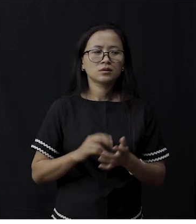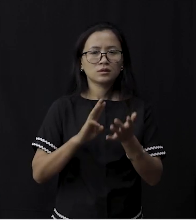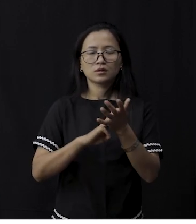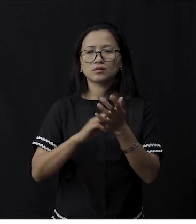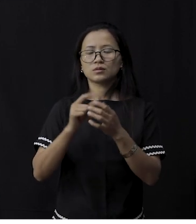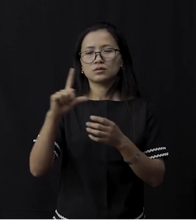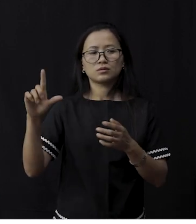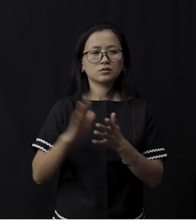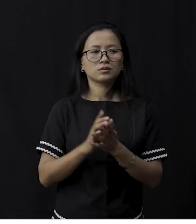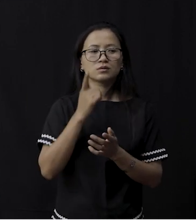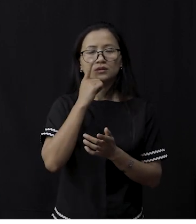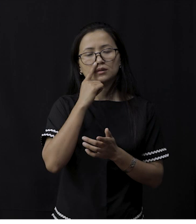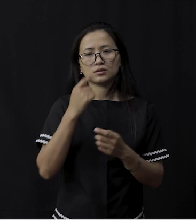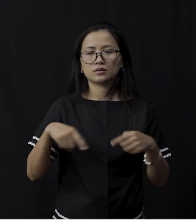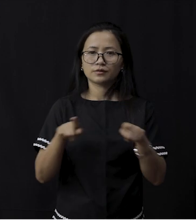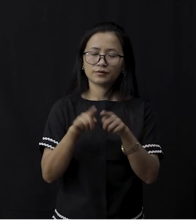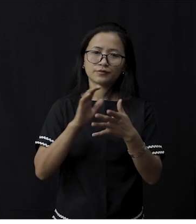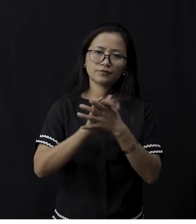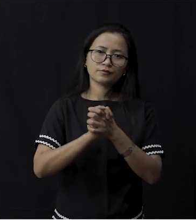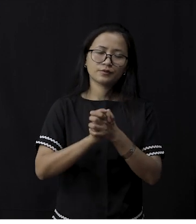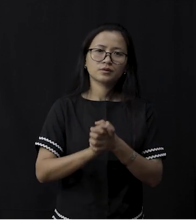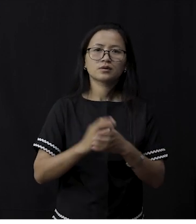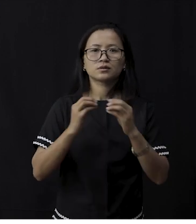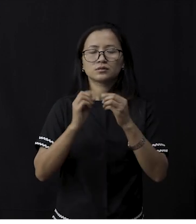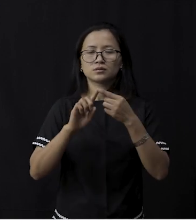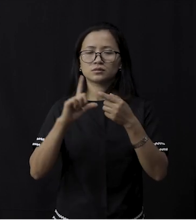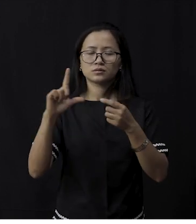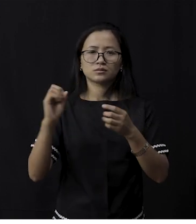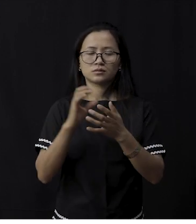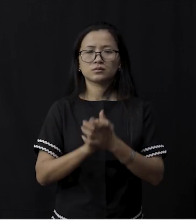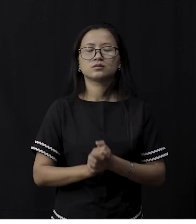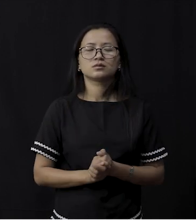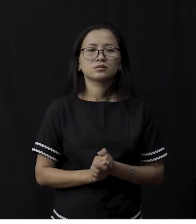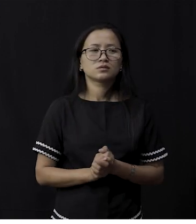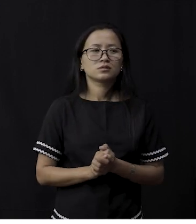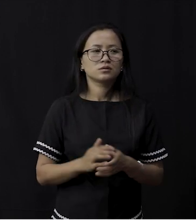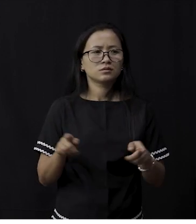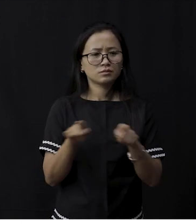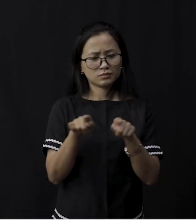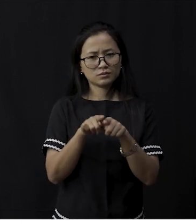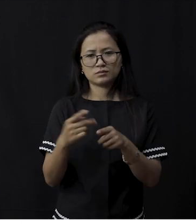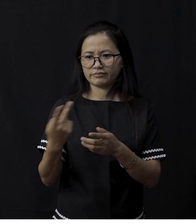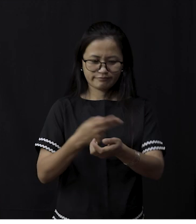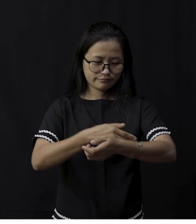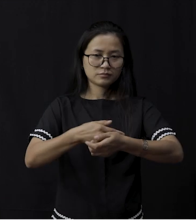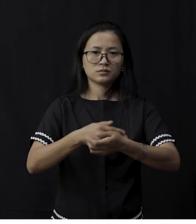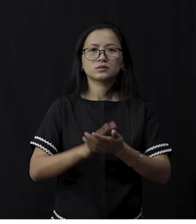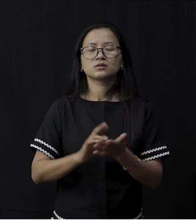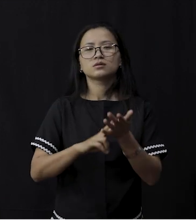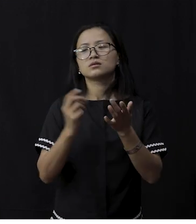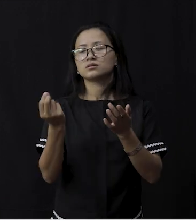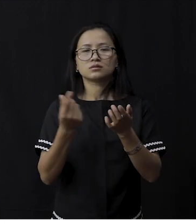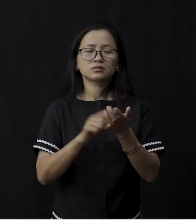Molly and her friend Bello. So remember, Molly and Bello both are names, so that will be